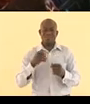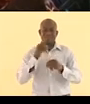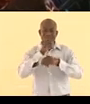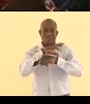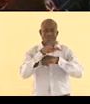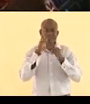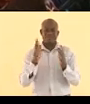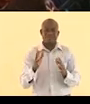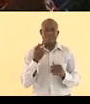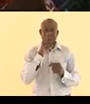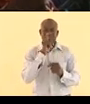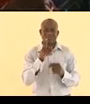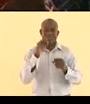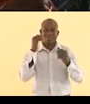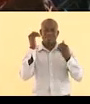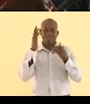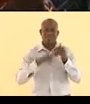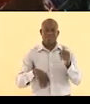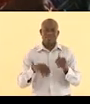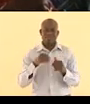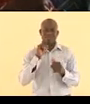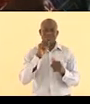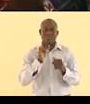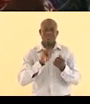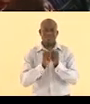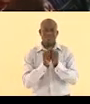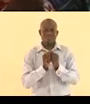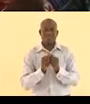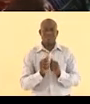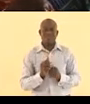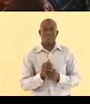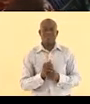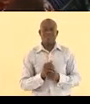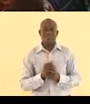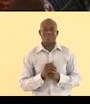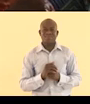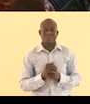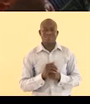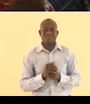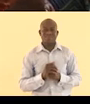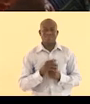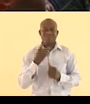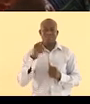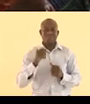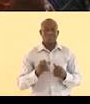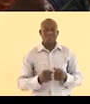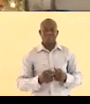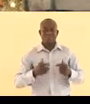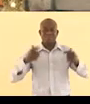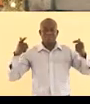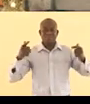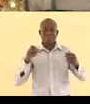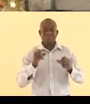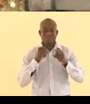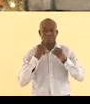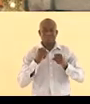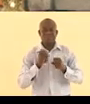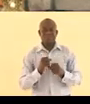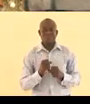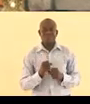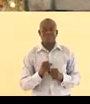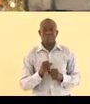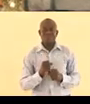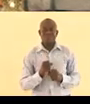truth and the messenger of truth cannot be destroyed. The mighty and the